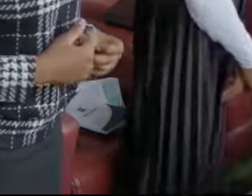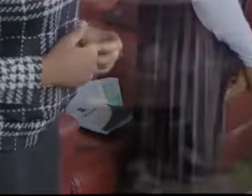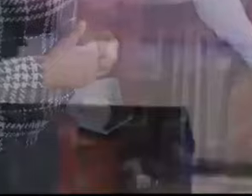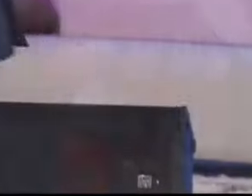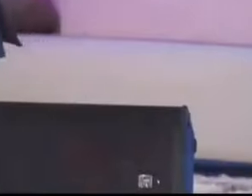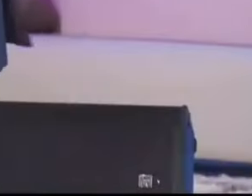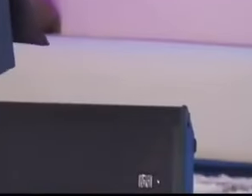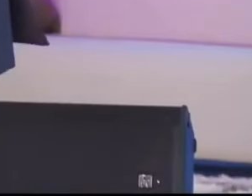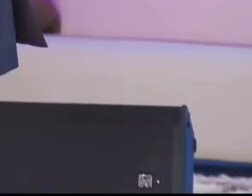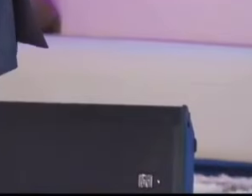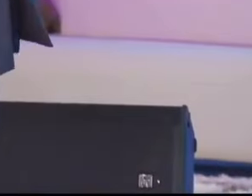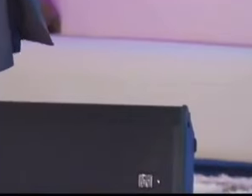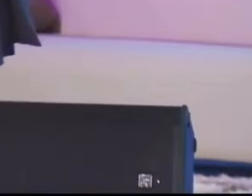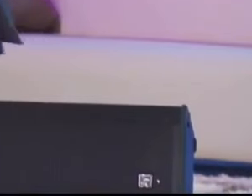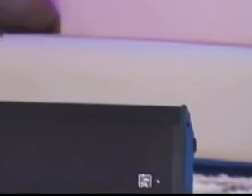Amen.